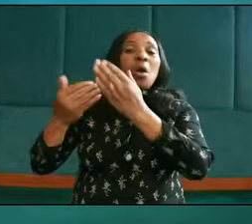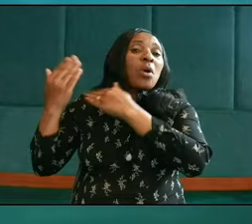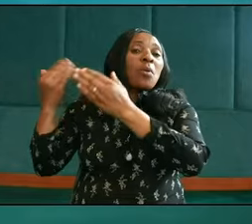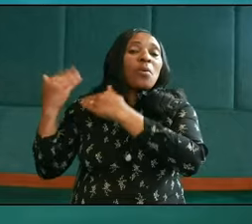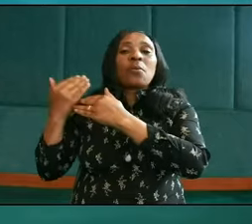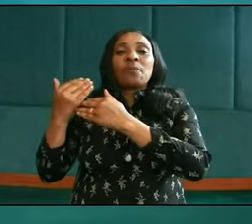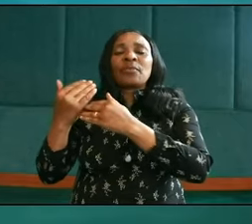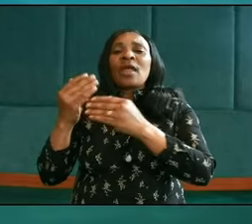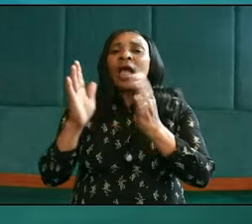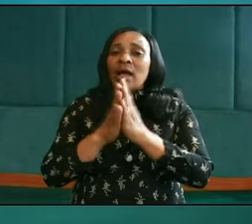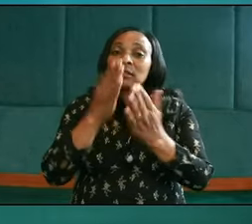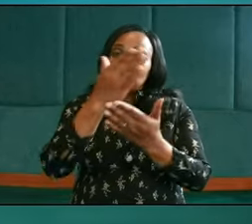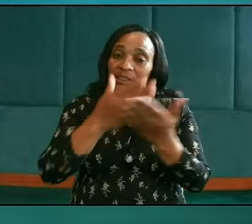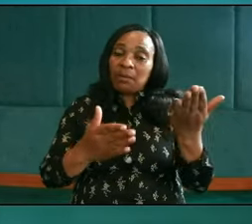psalm